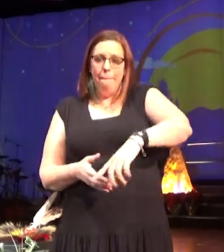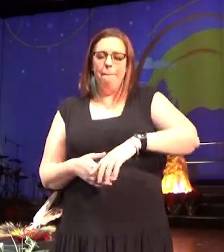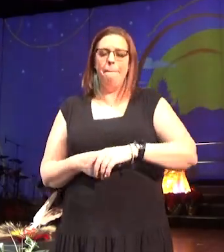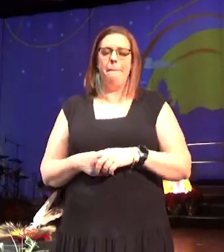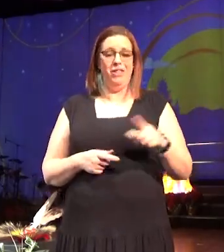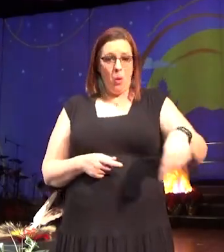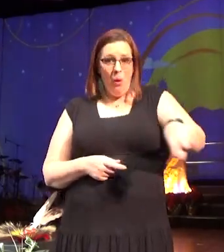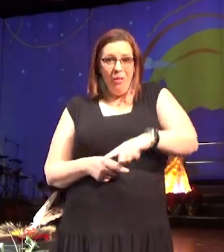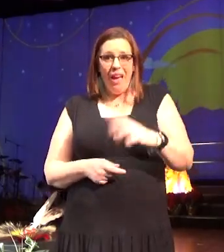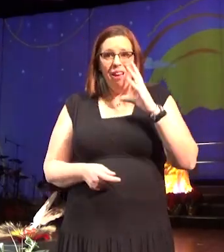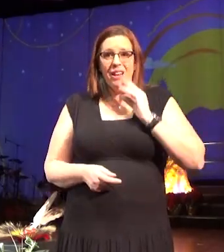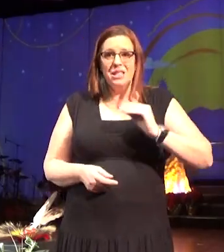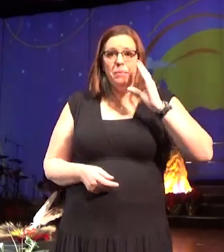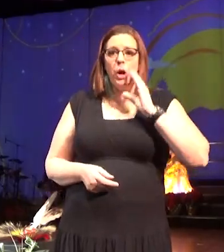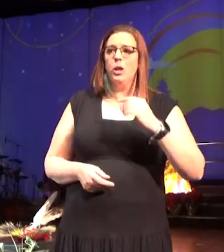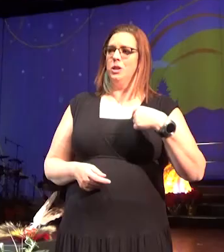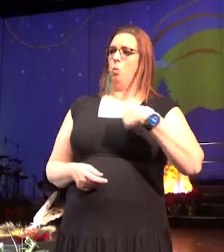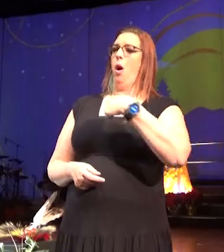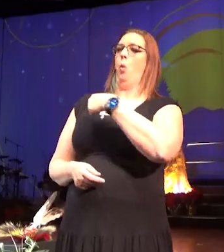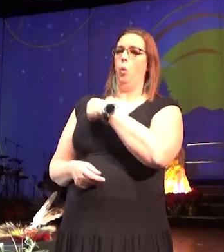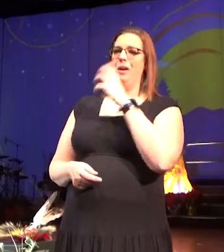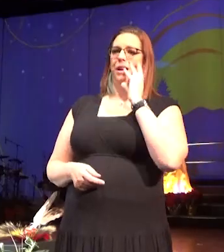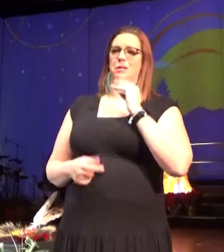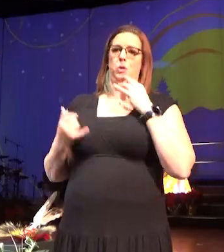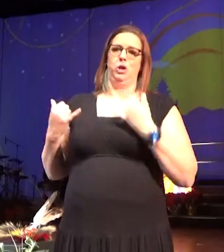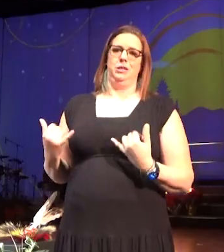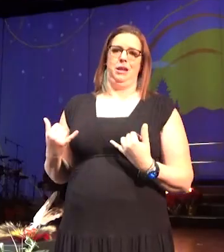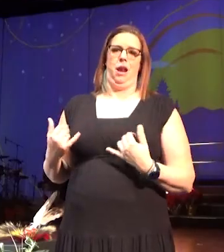that, what we are experiencing.